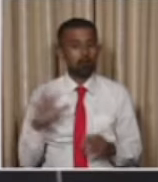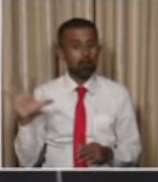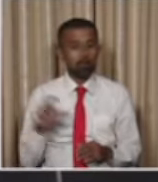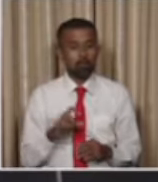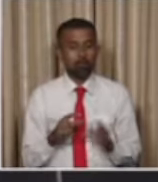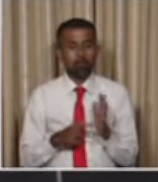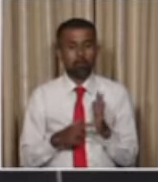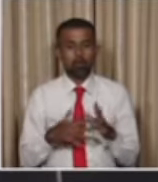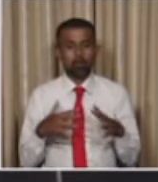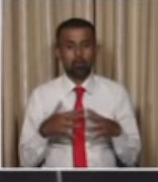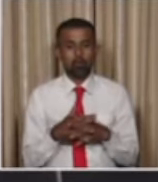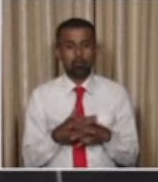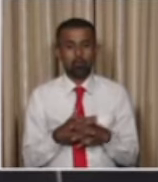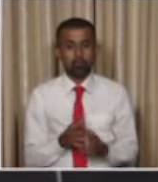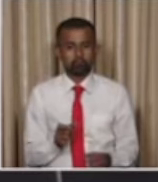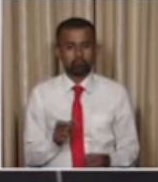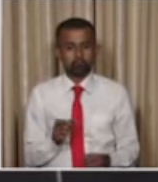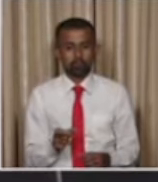which has